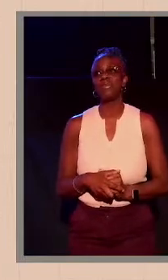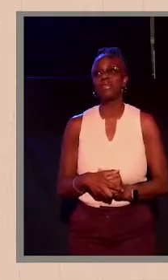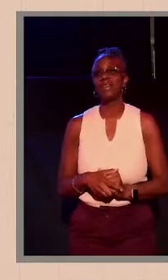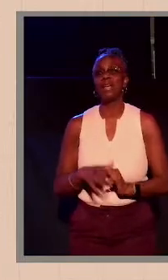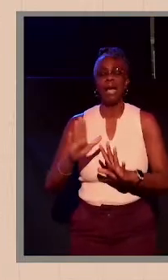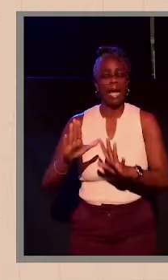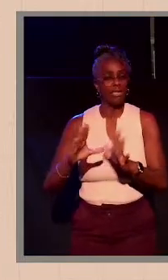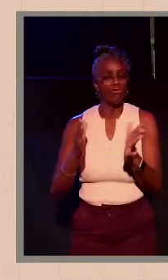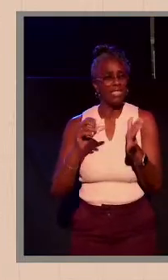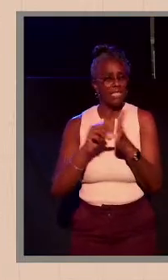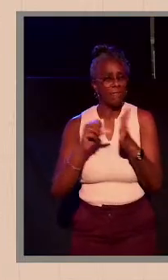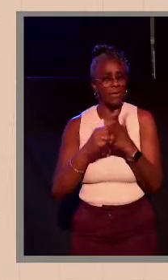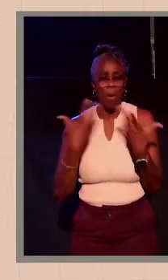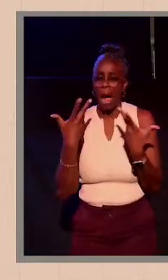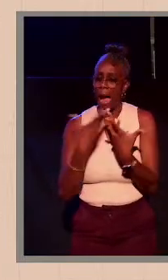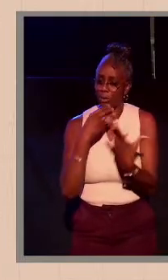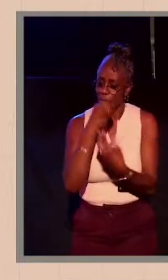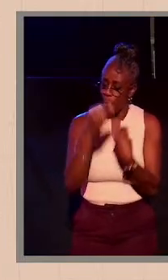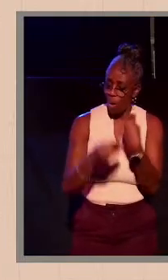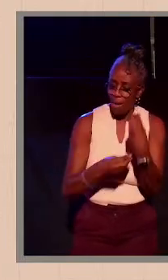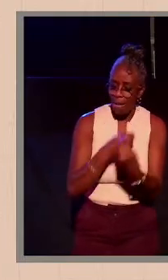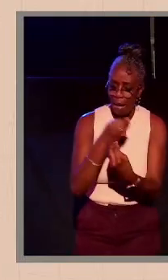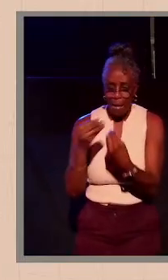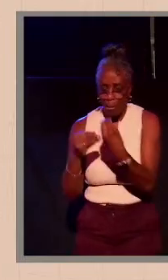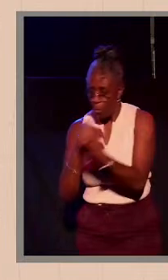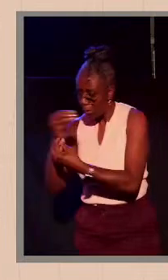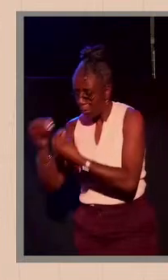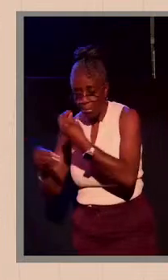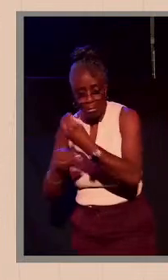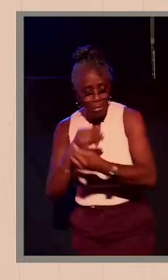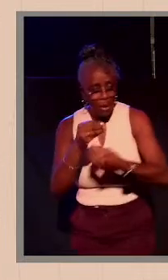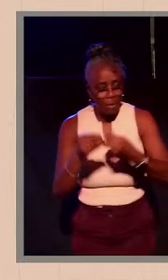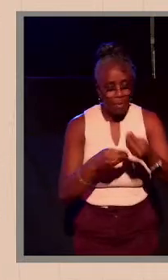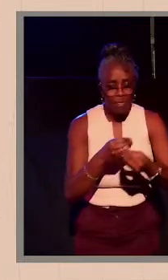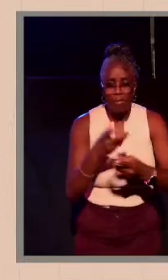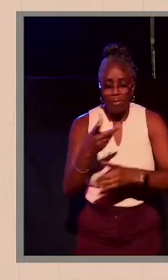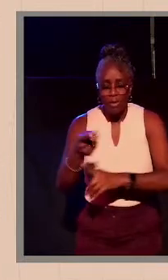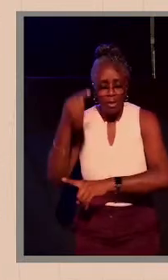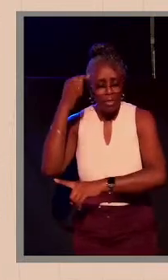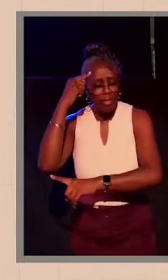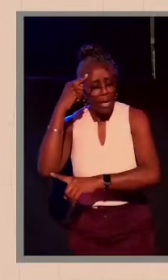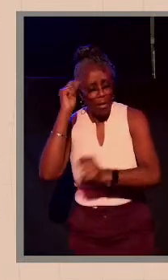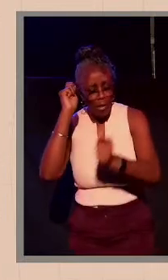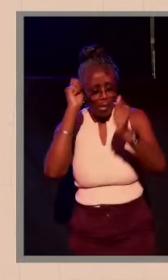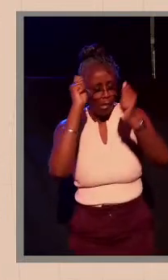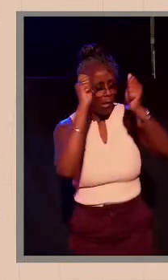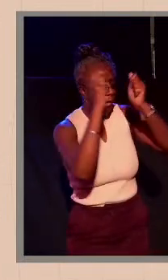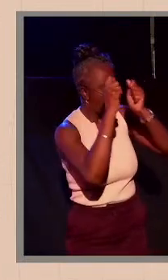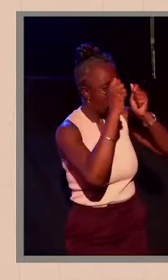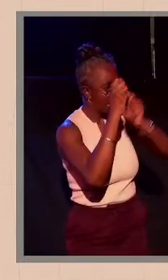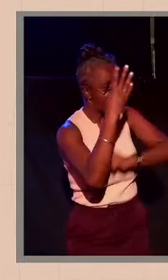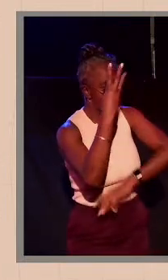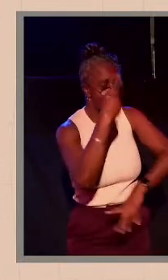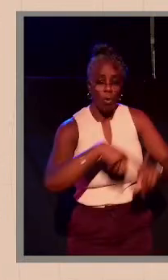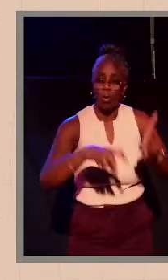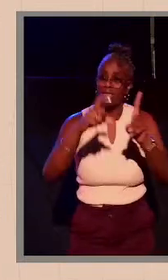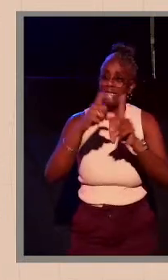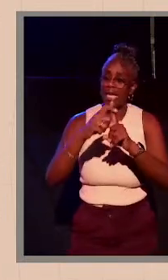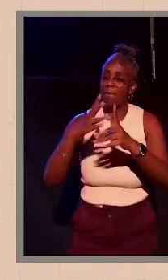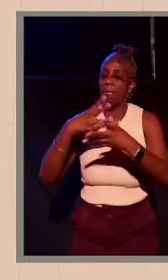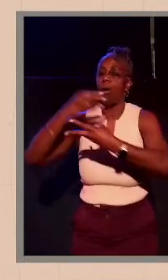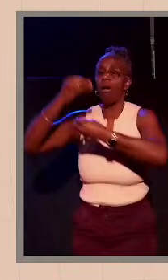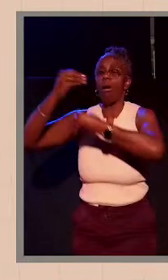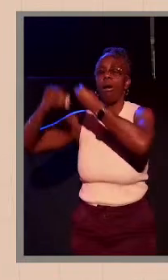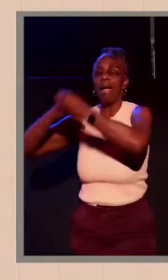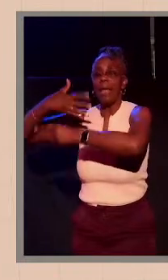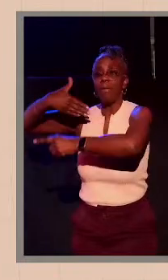work out how things are being rotated in 3D space, and you have to do things in 4D in order to handle that. So there's a bit of maths going on in the